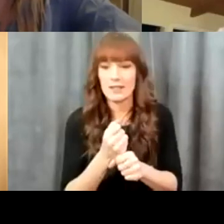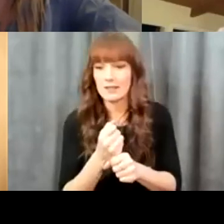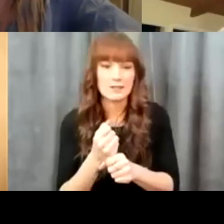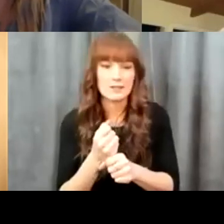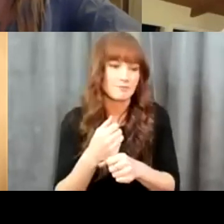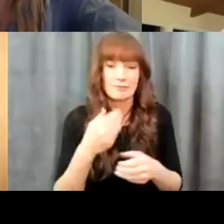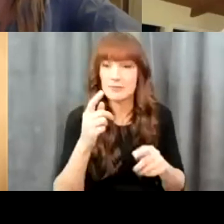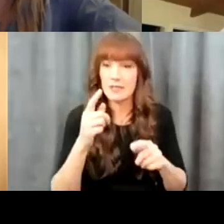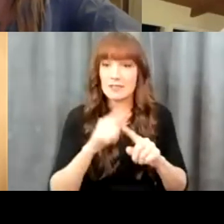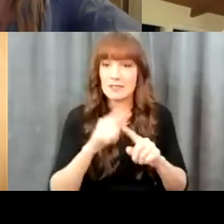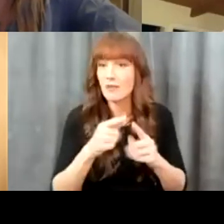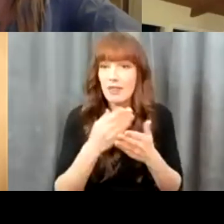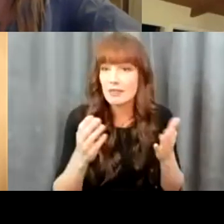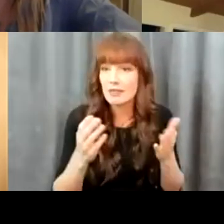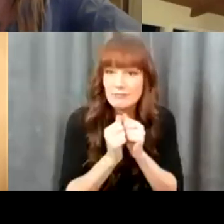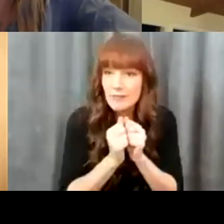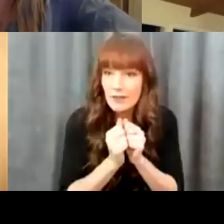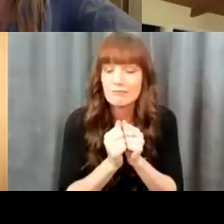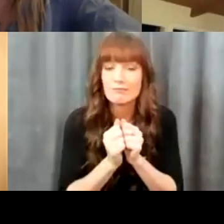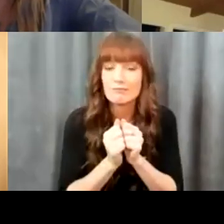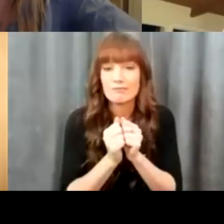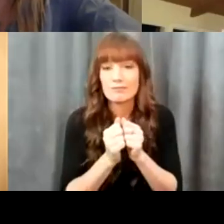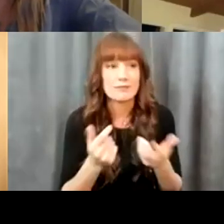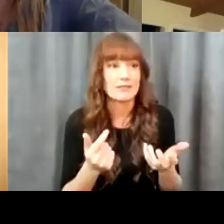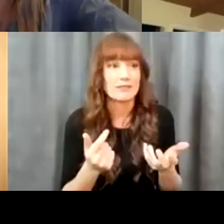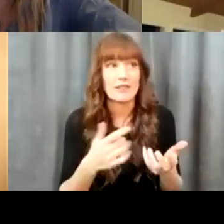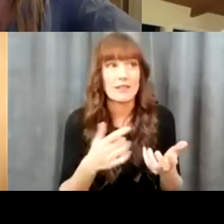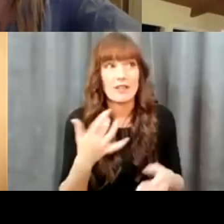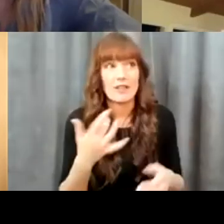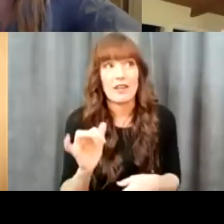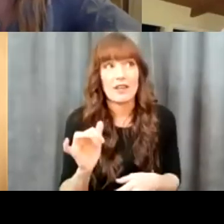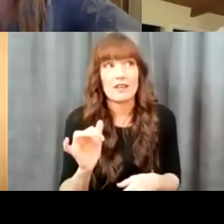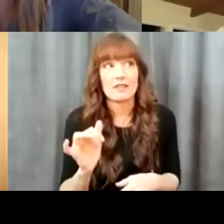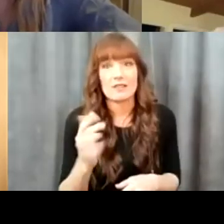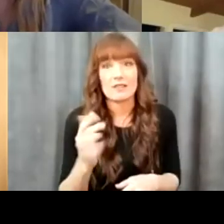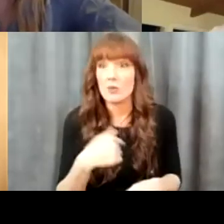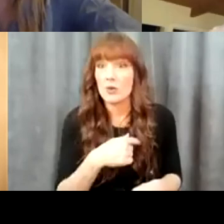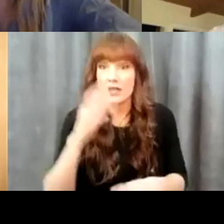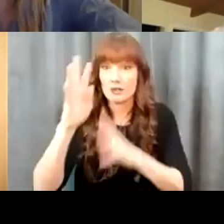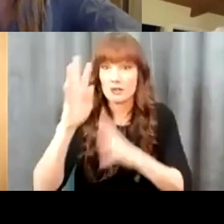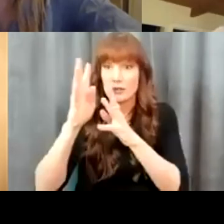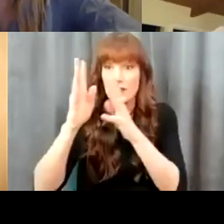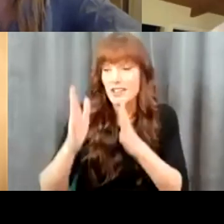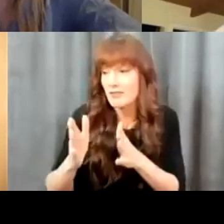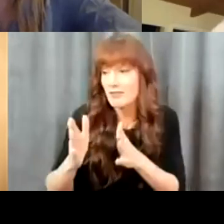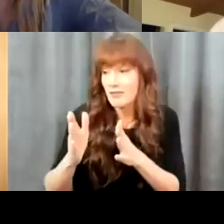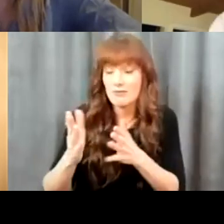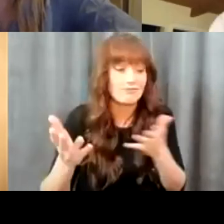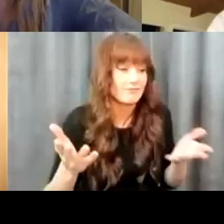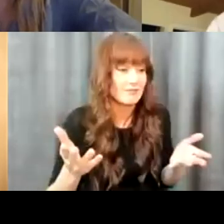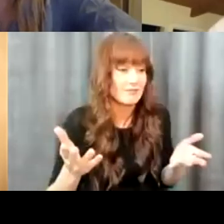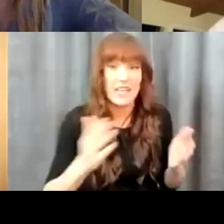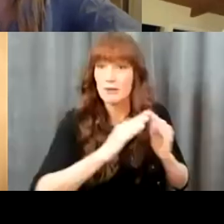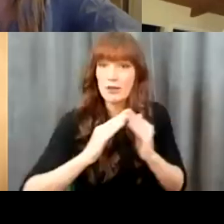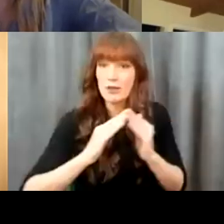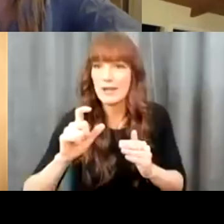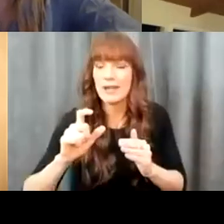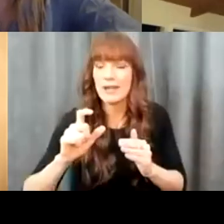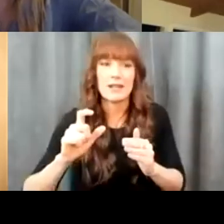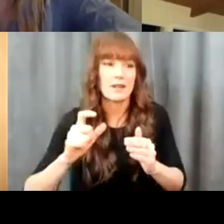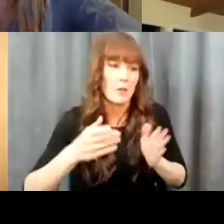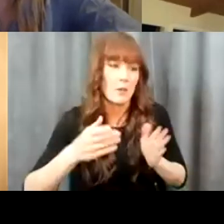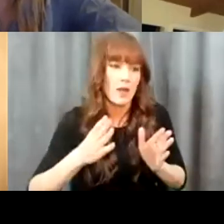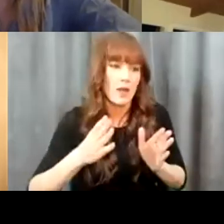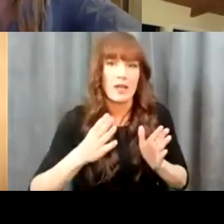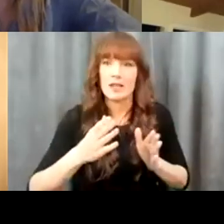produce work. And I think we, as creative people and as a community, like need that outlet and need to be